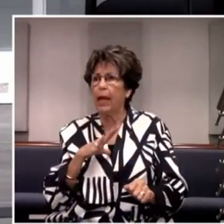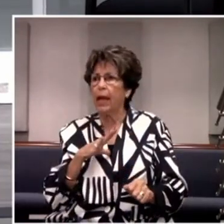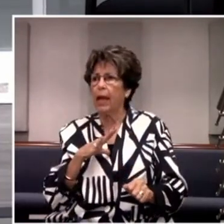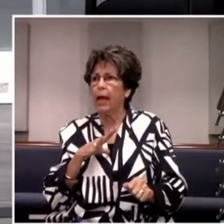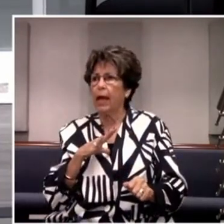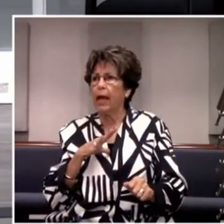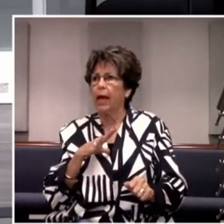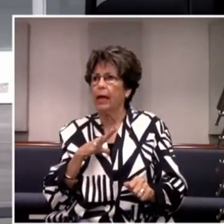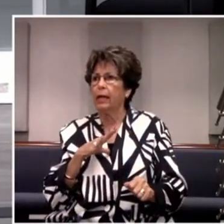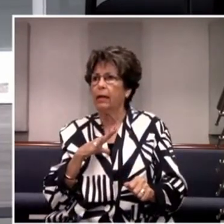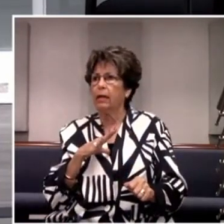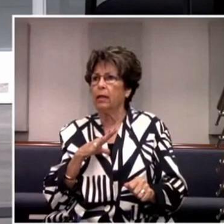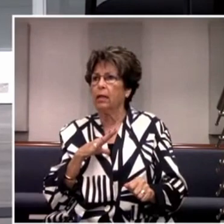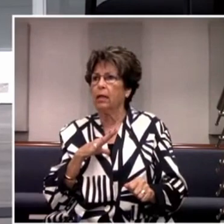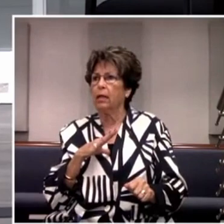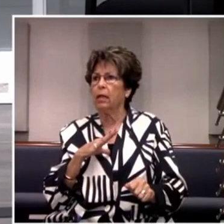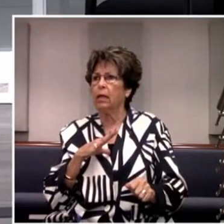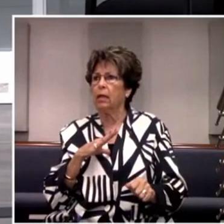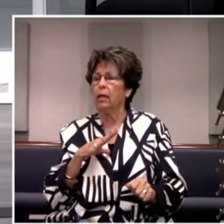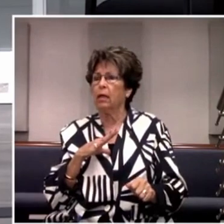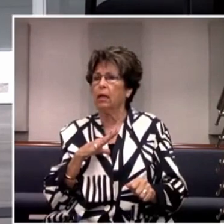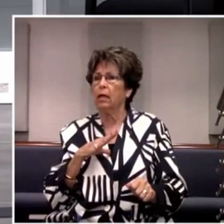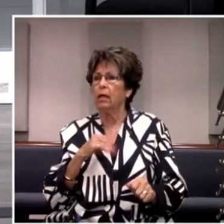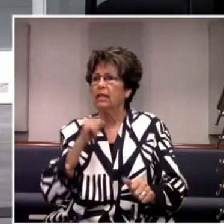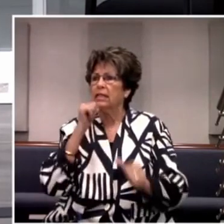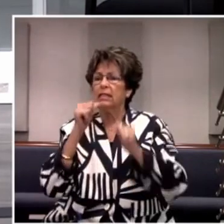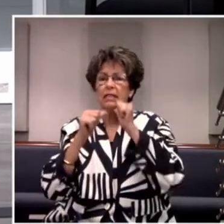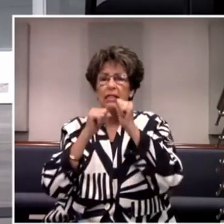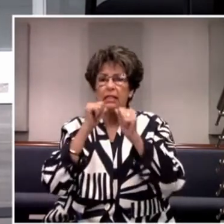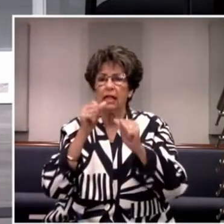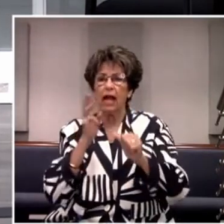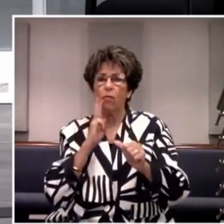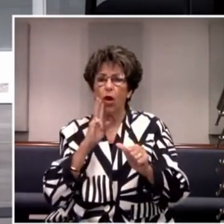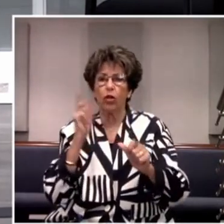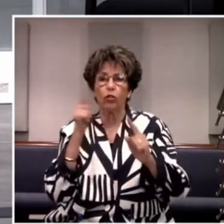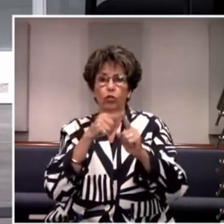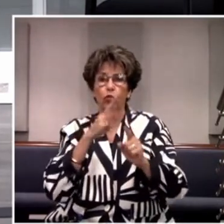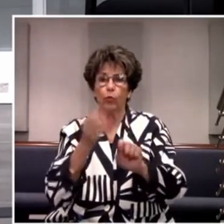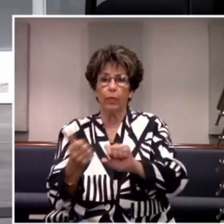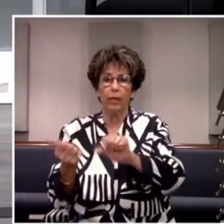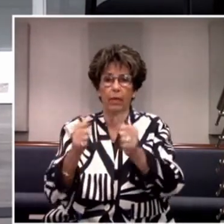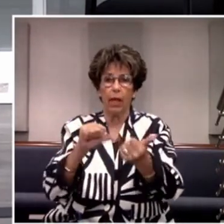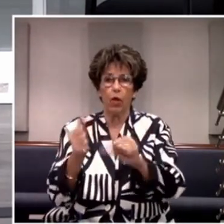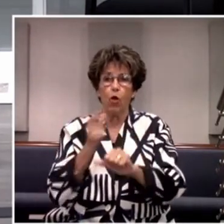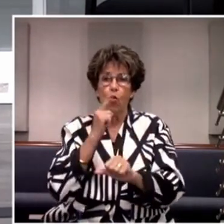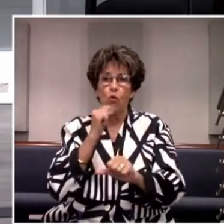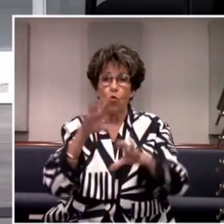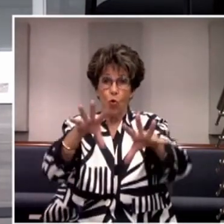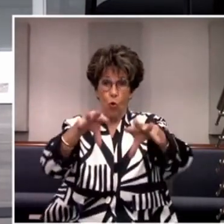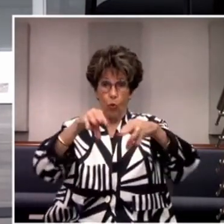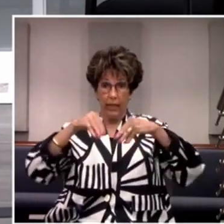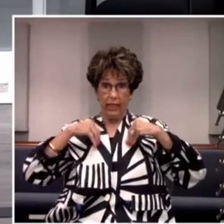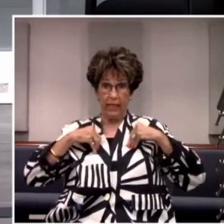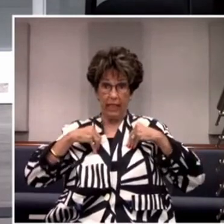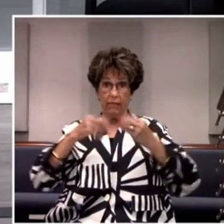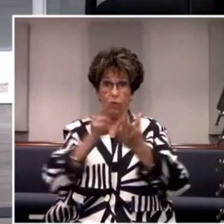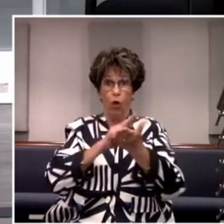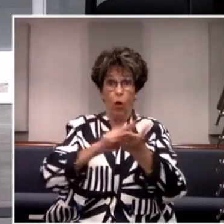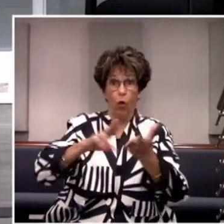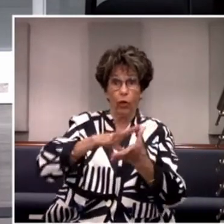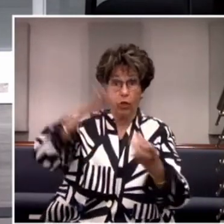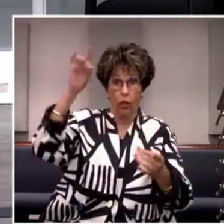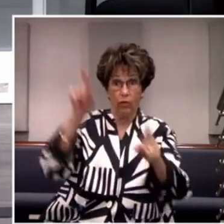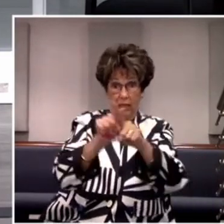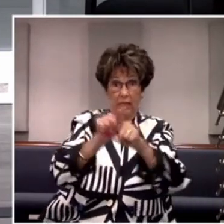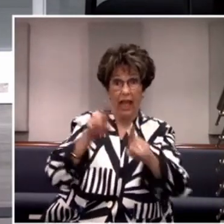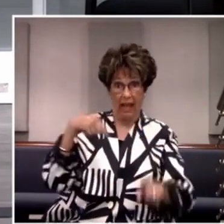be baptized, which have received the Holy Ghost as well as we. So in